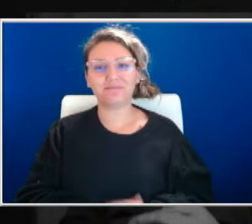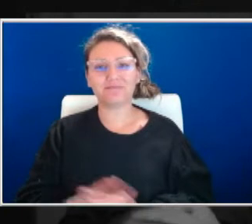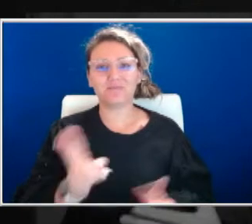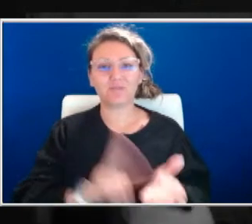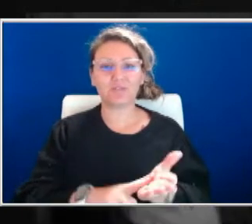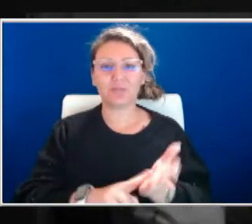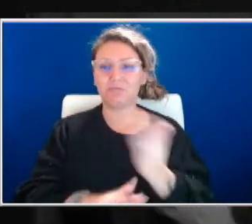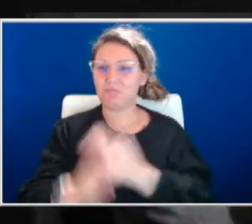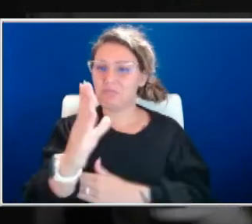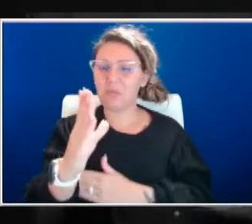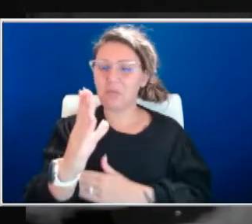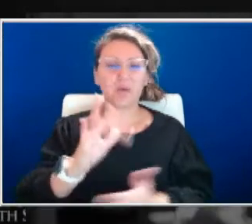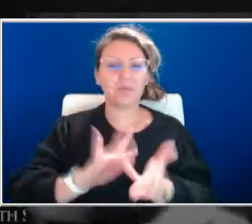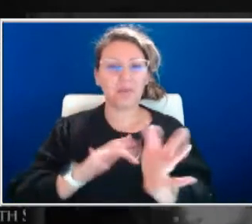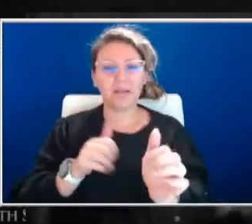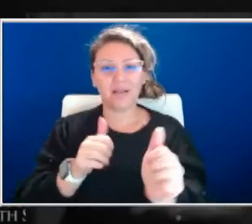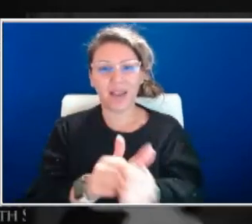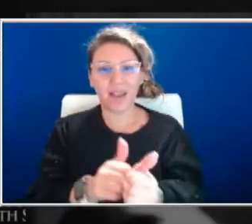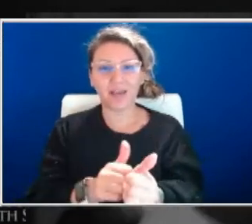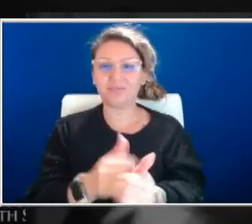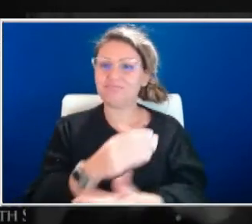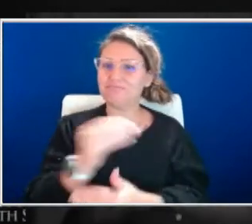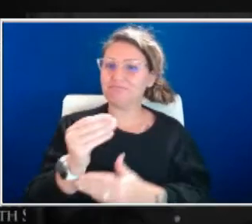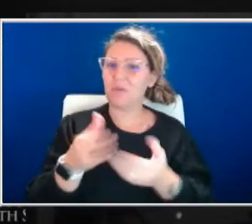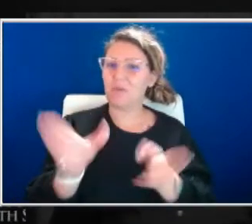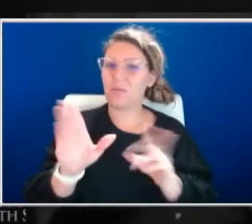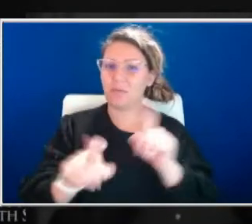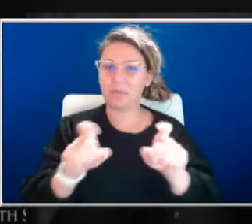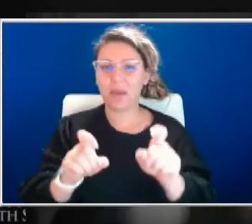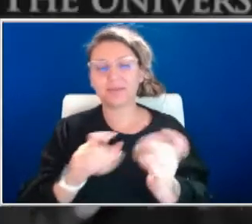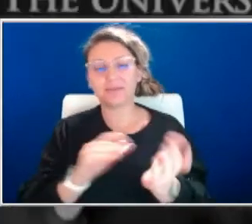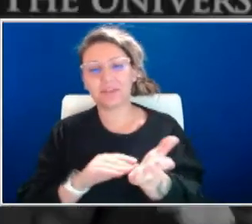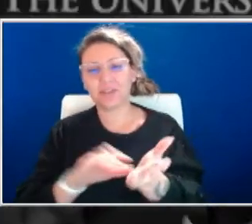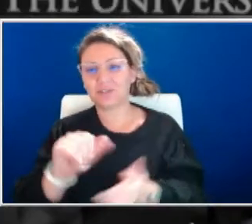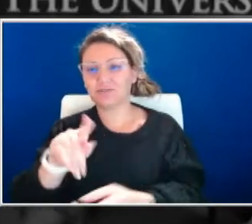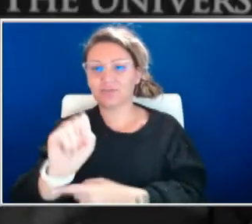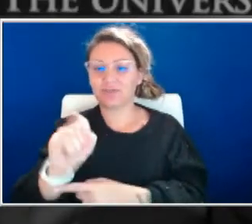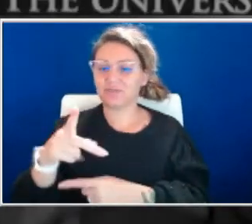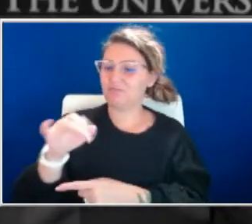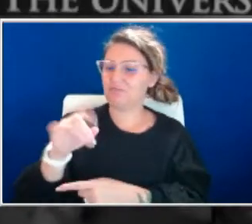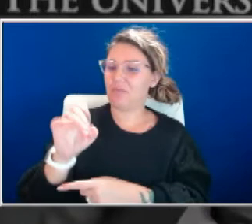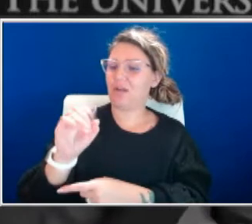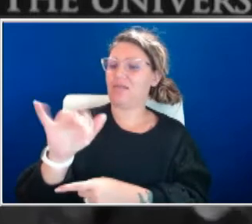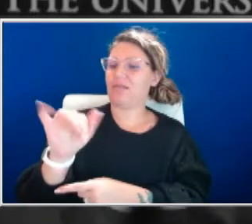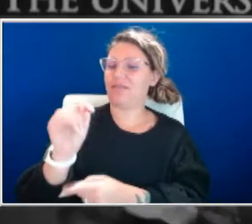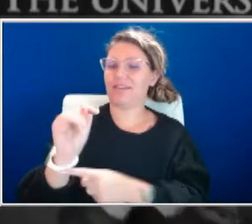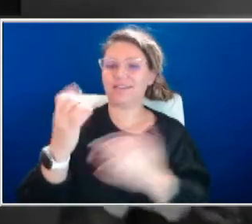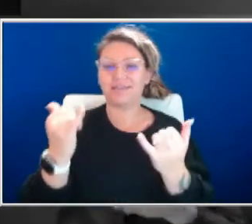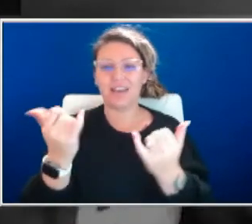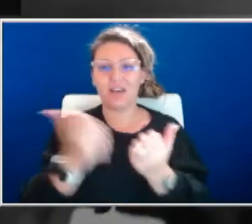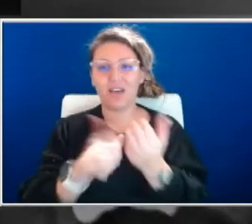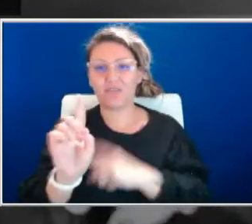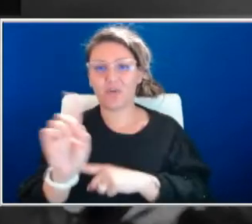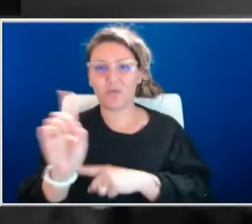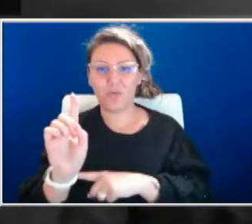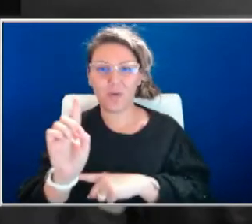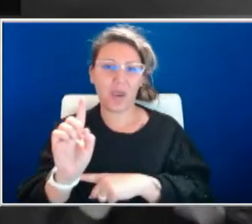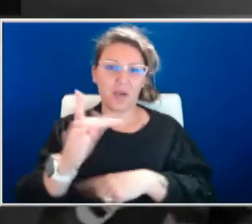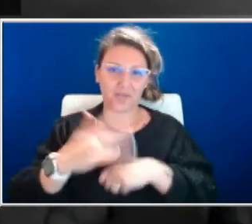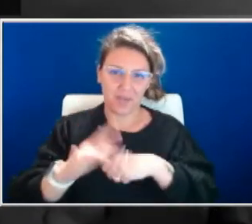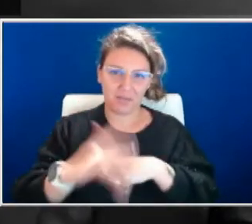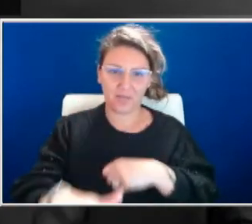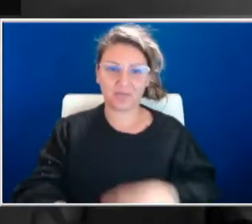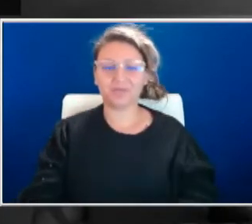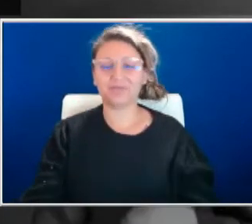Subscribe to our morning medical update and Open Mics with Dr. Stites podcast. Now, everywhere podcasts are available.